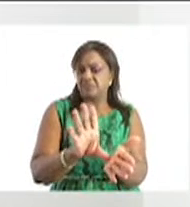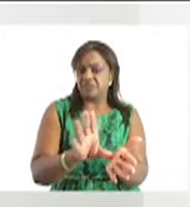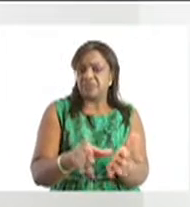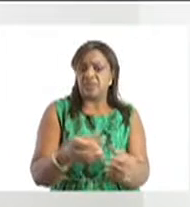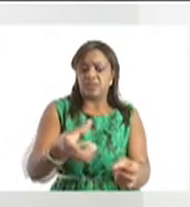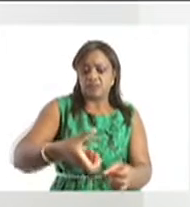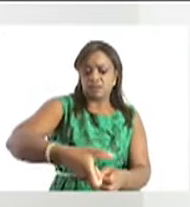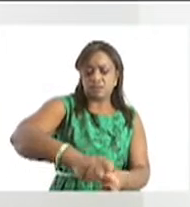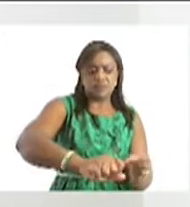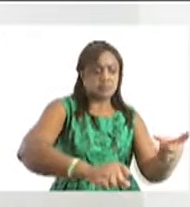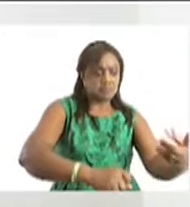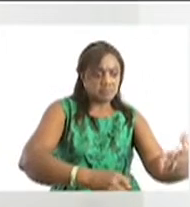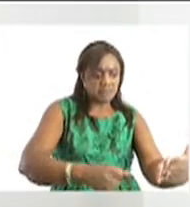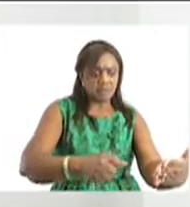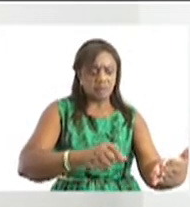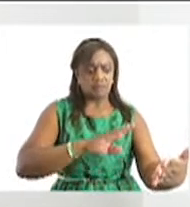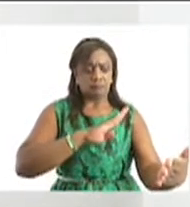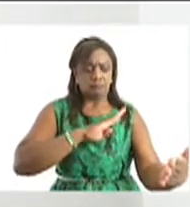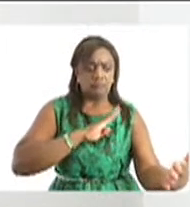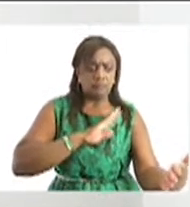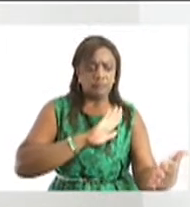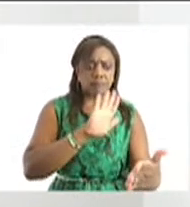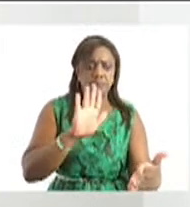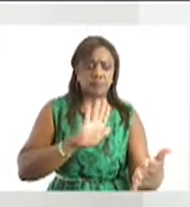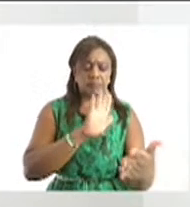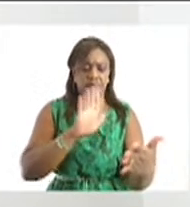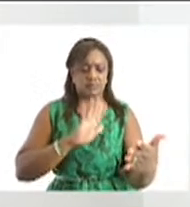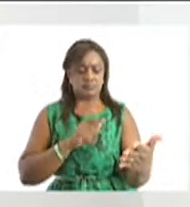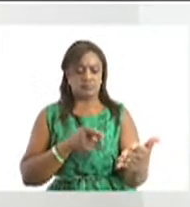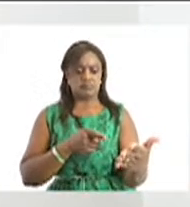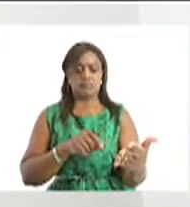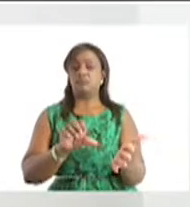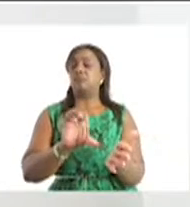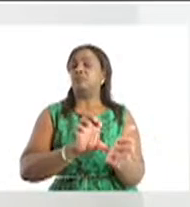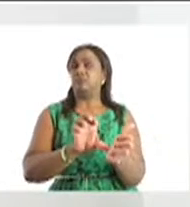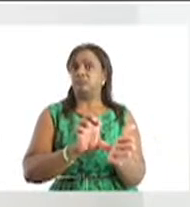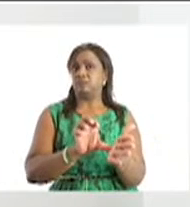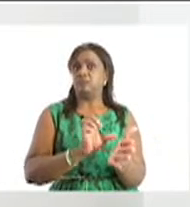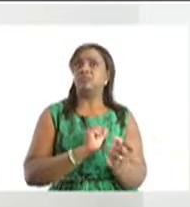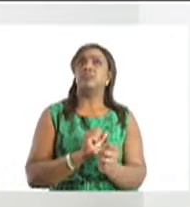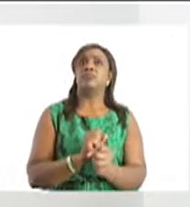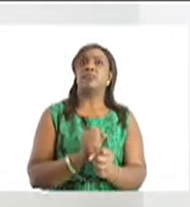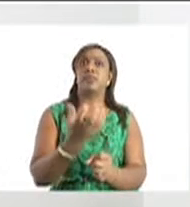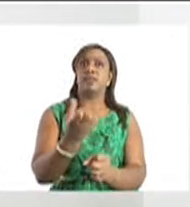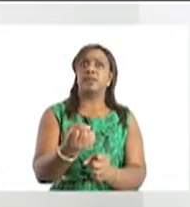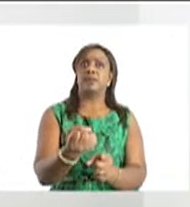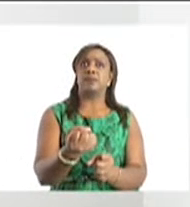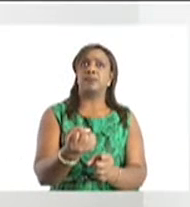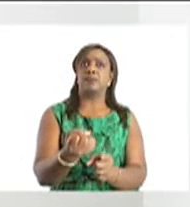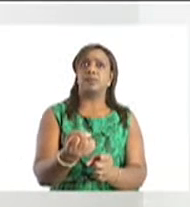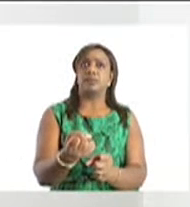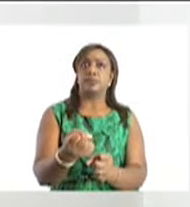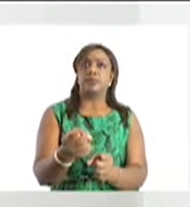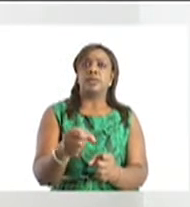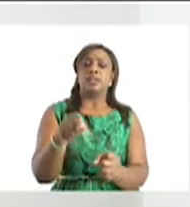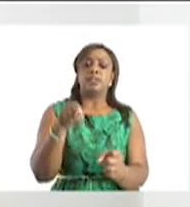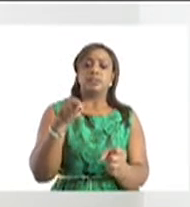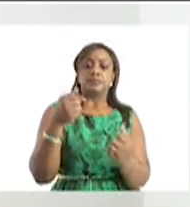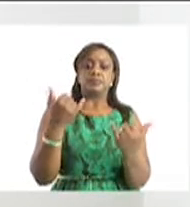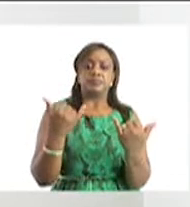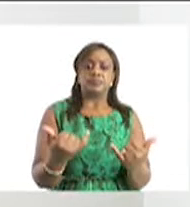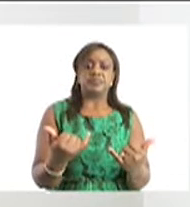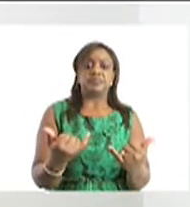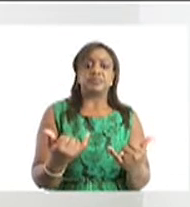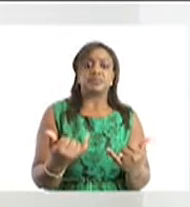from our taps at home. When you see it looks a little bit brown, it means it has lead content in it, which means